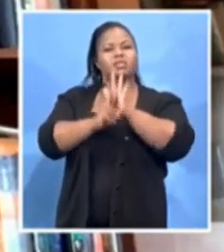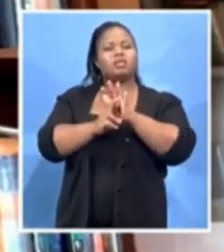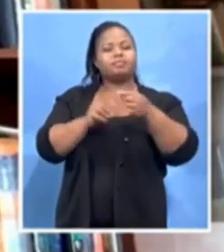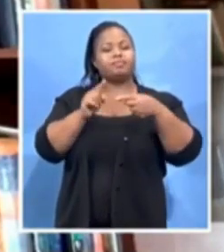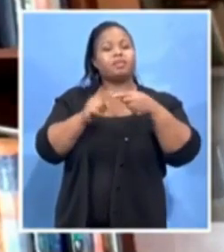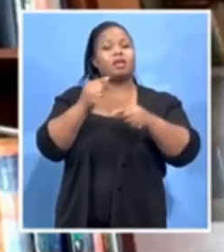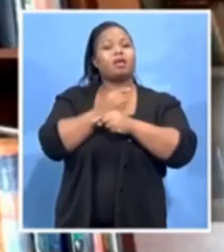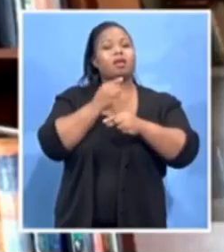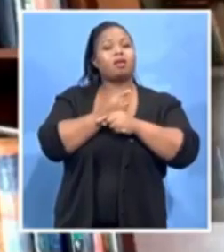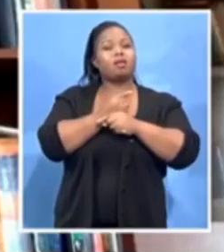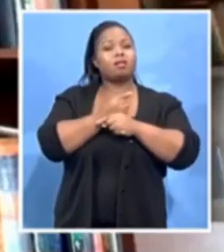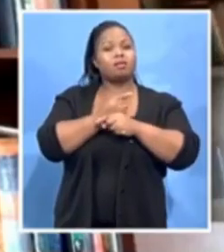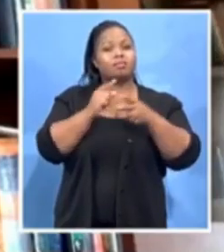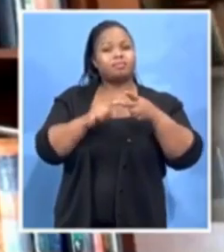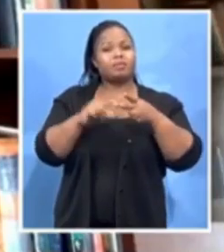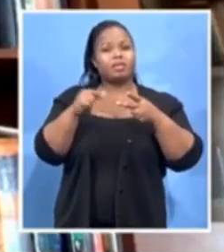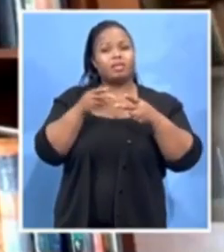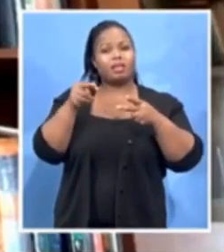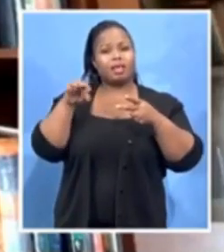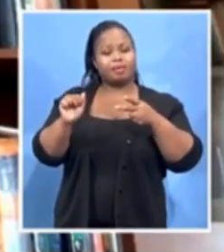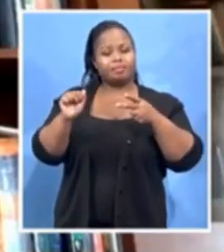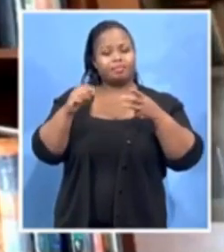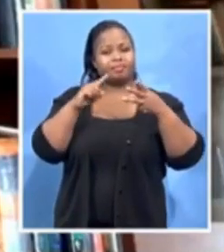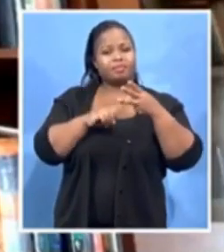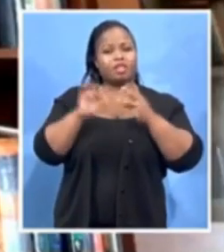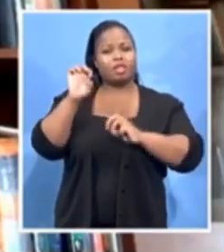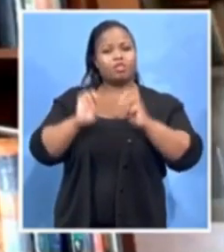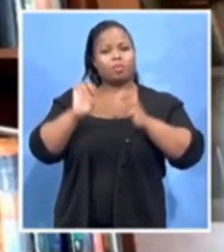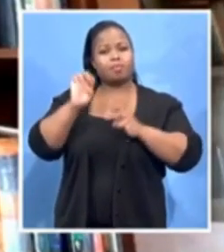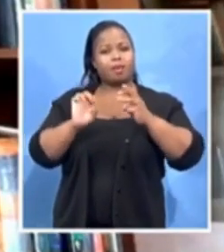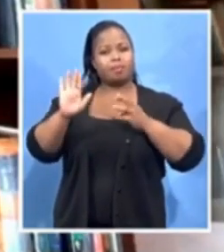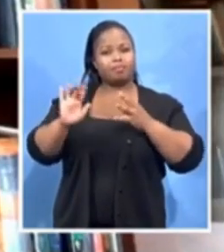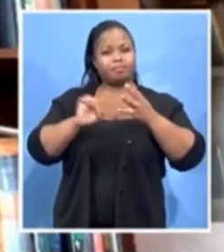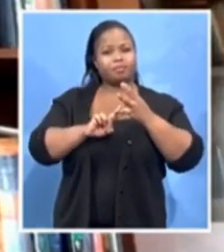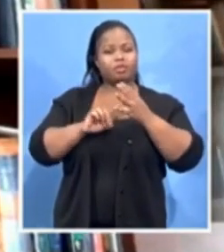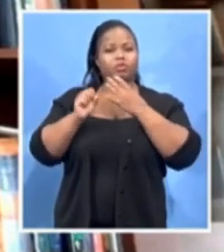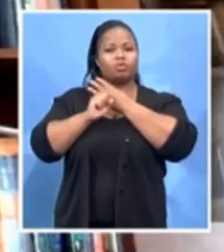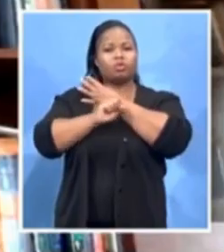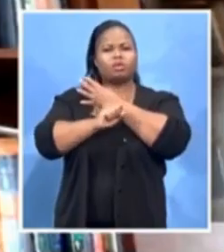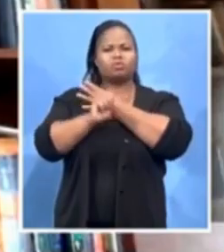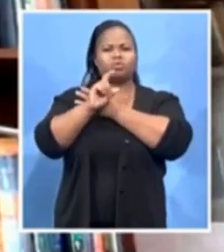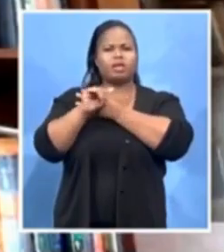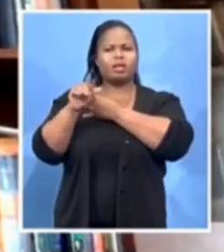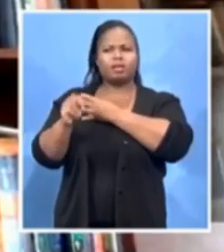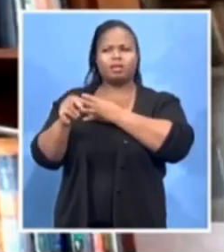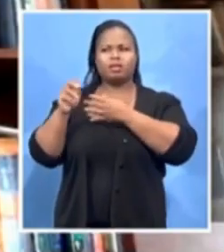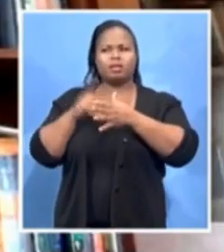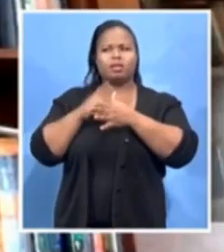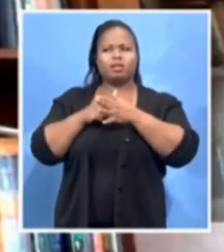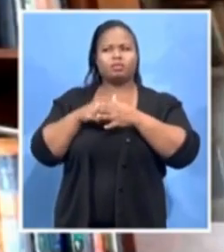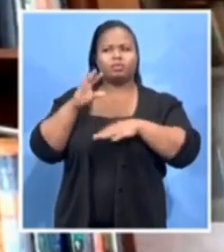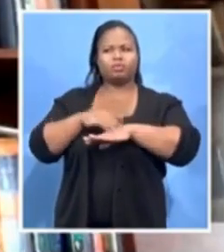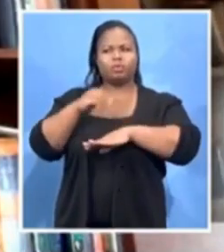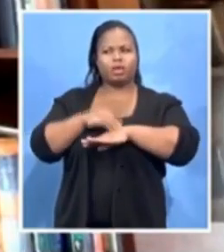Guinea, Ethiopia, Sudan, and Egypt. And he was telling his